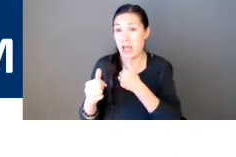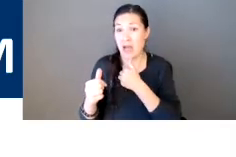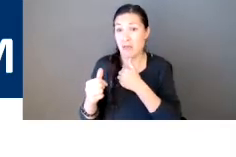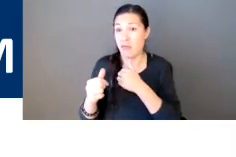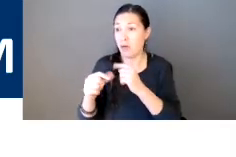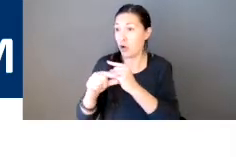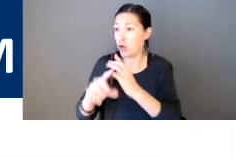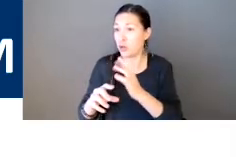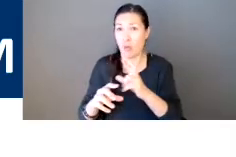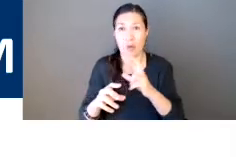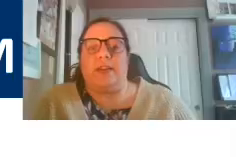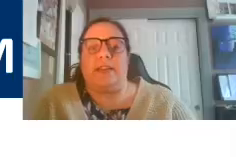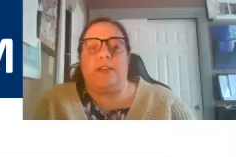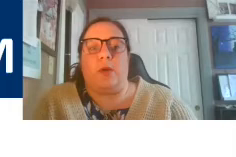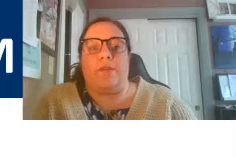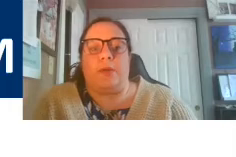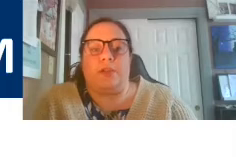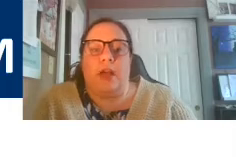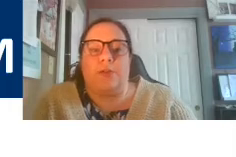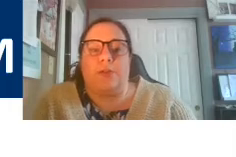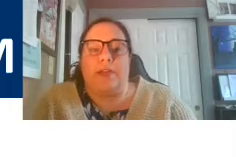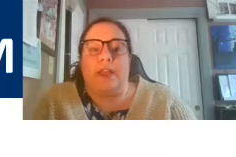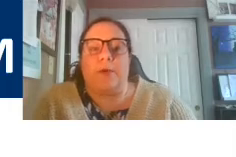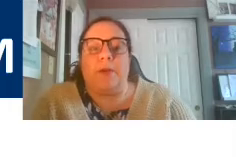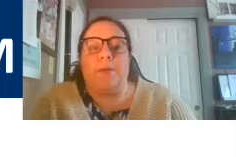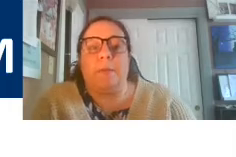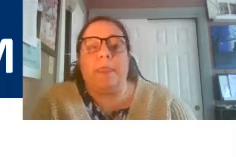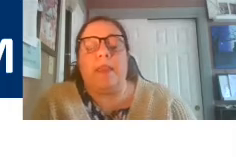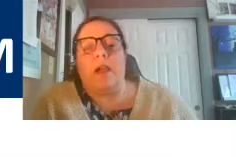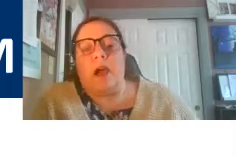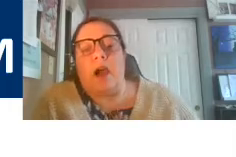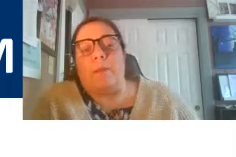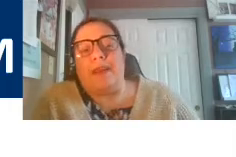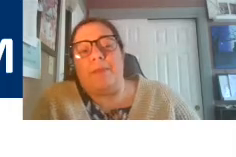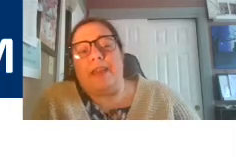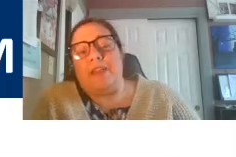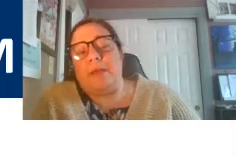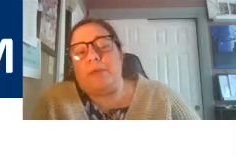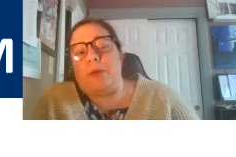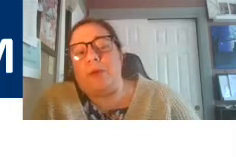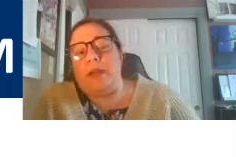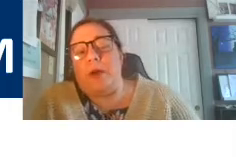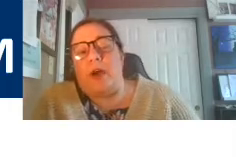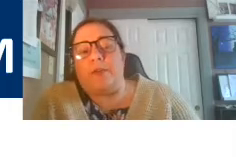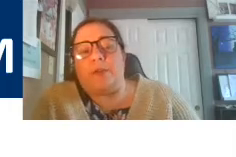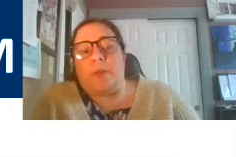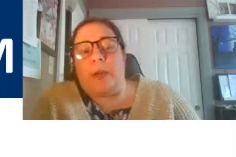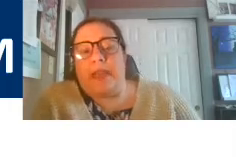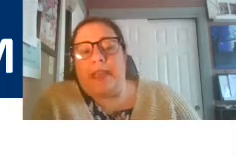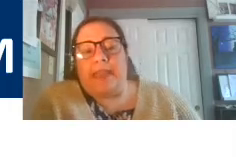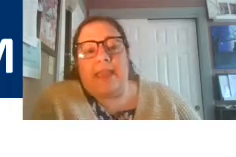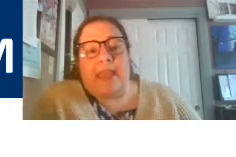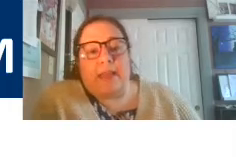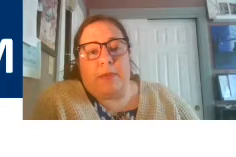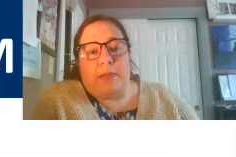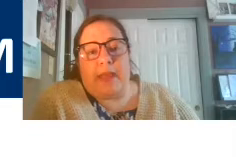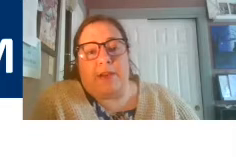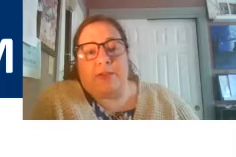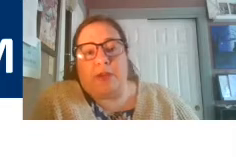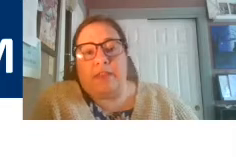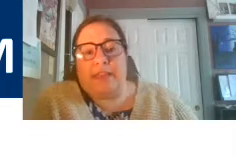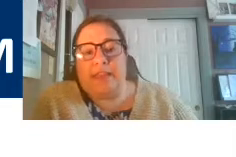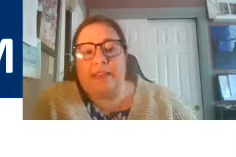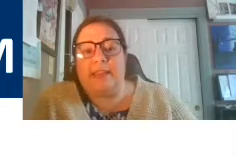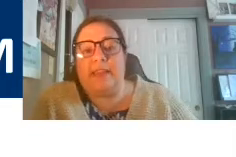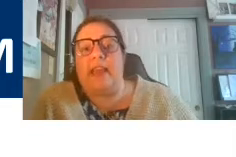no one else, we can look to see if one of those slots are available. Our money management program offers rep payee and bill